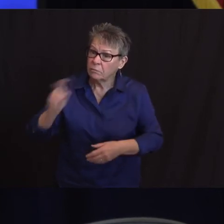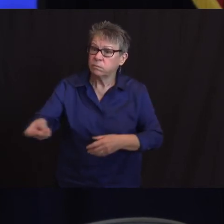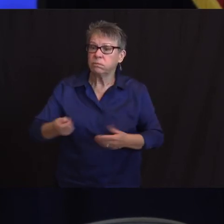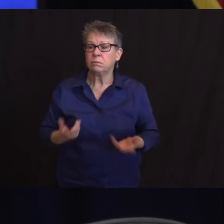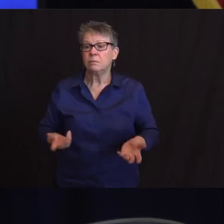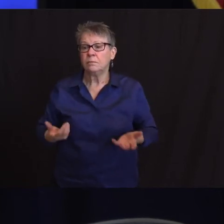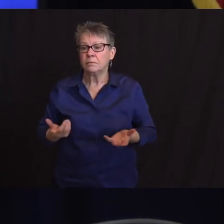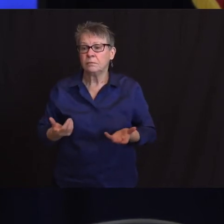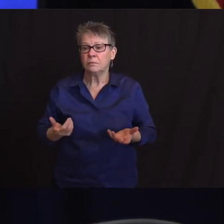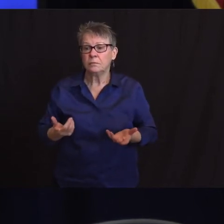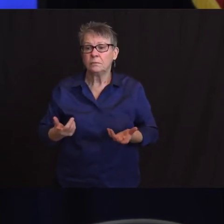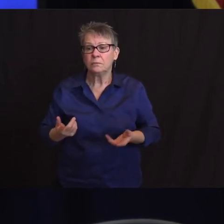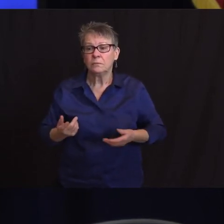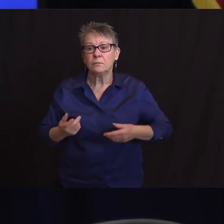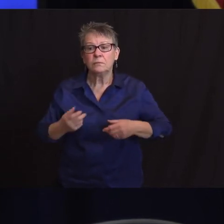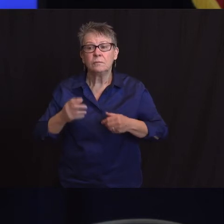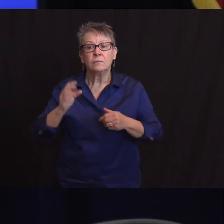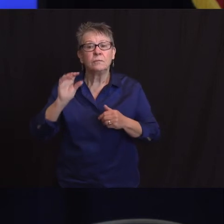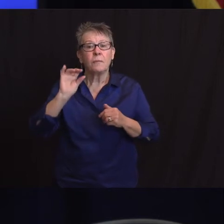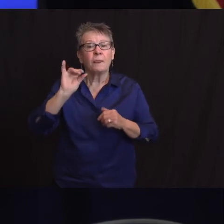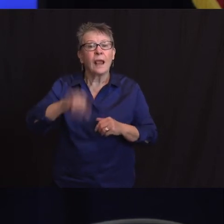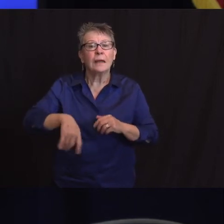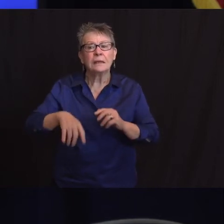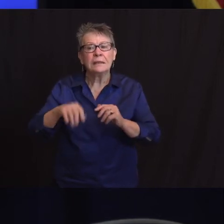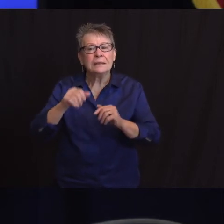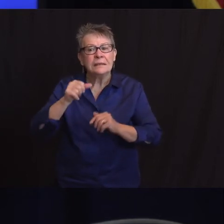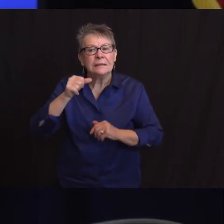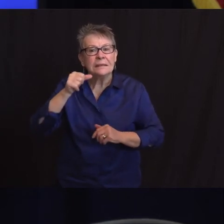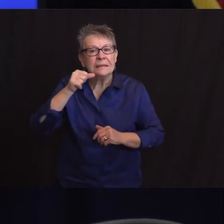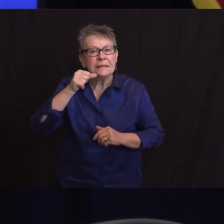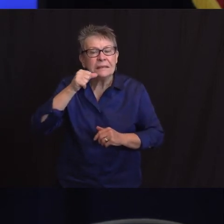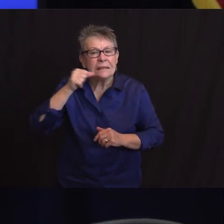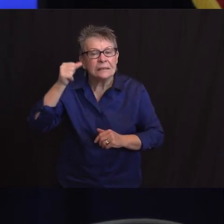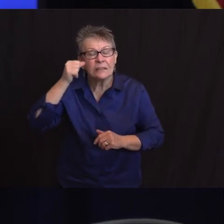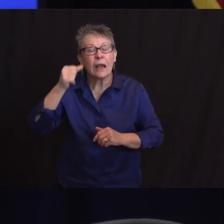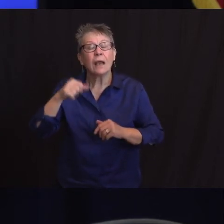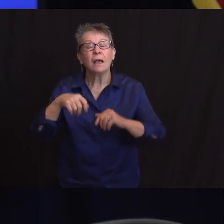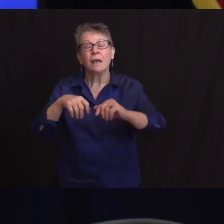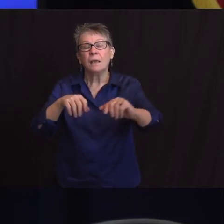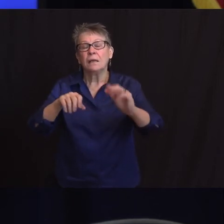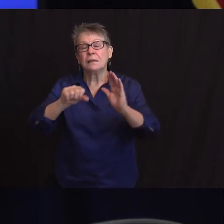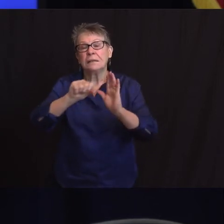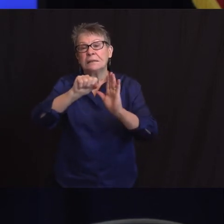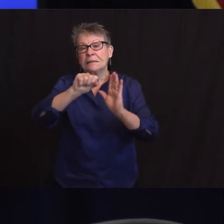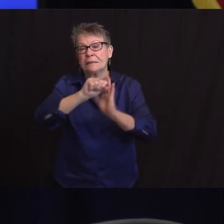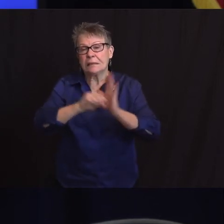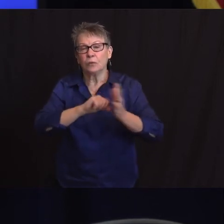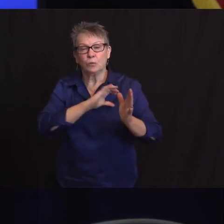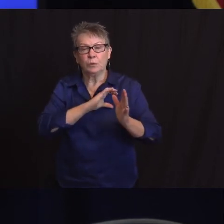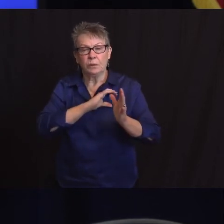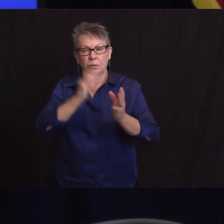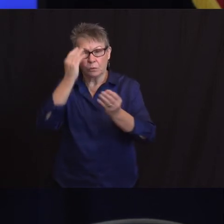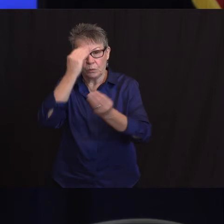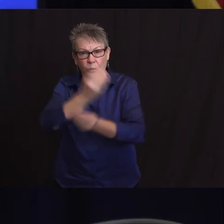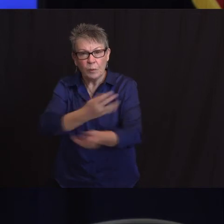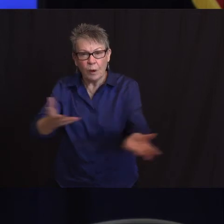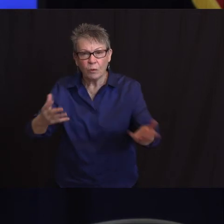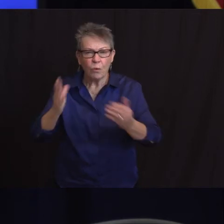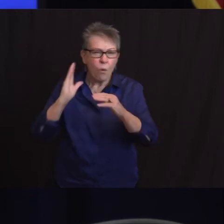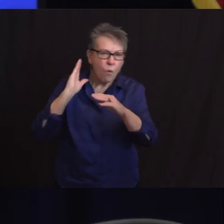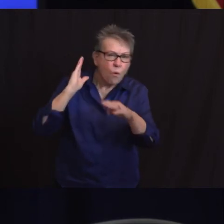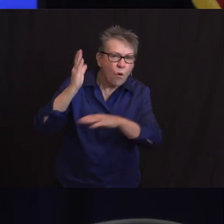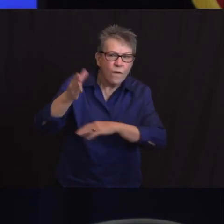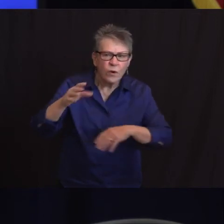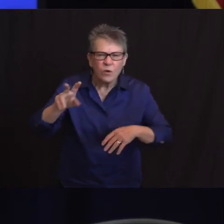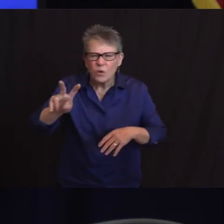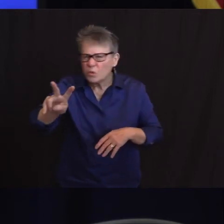motor vehicle accidents, assisted 135 motorist aids. Again, we think we dodged a bullet with regard to outages.